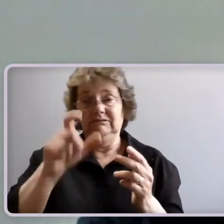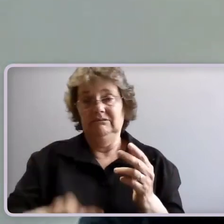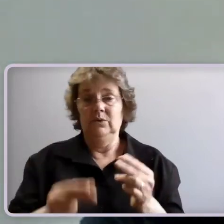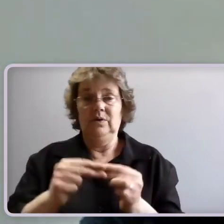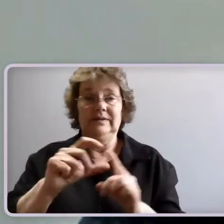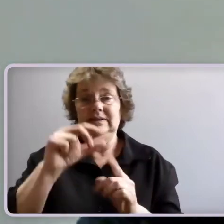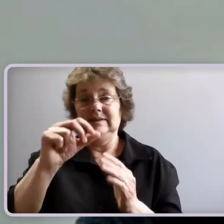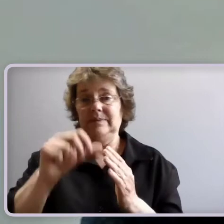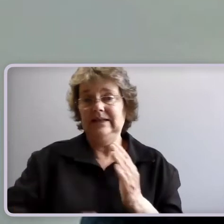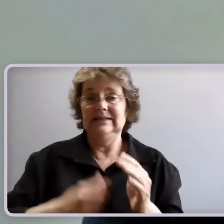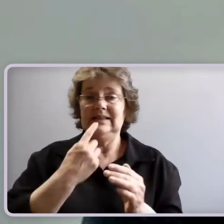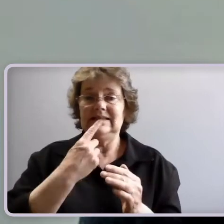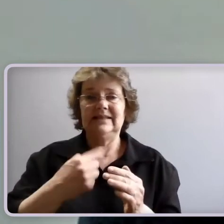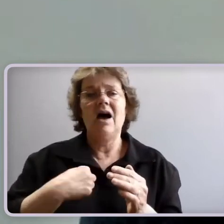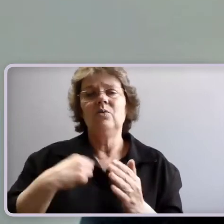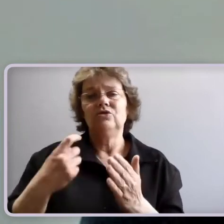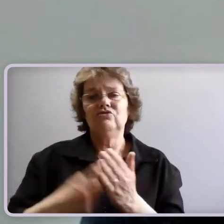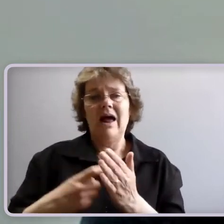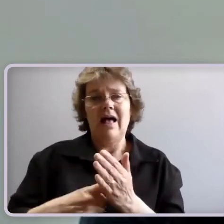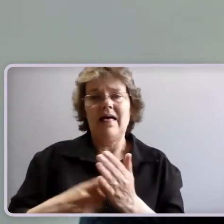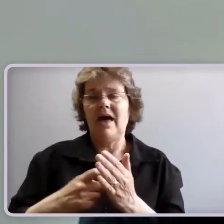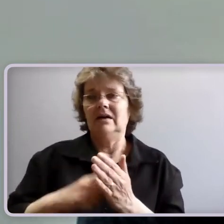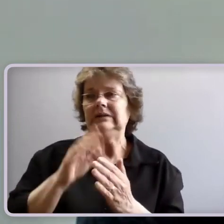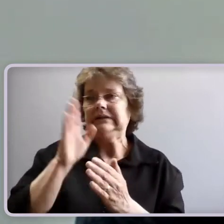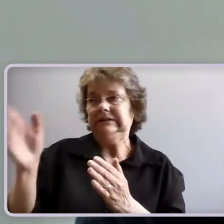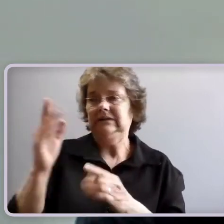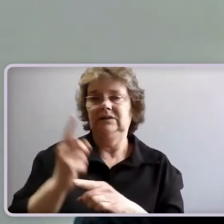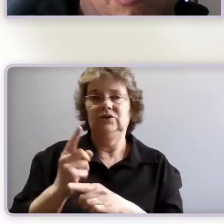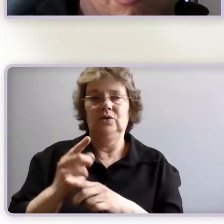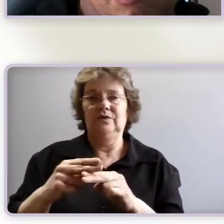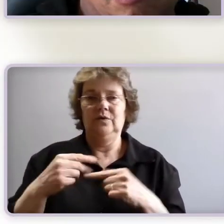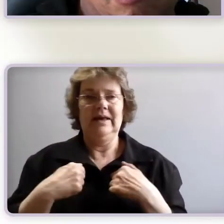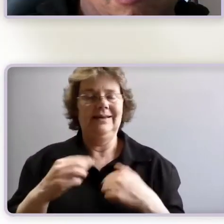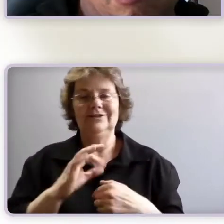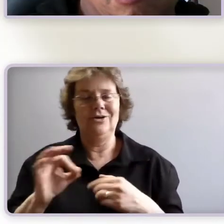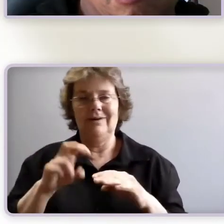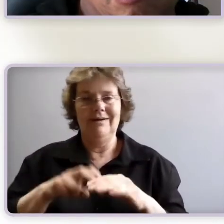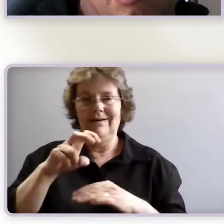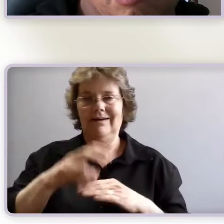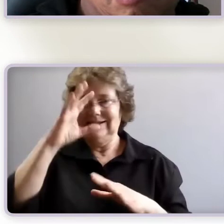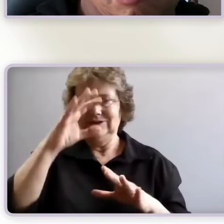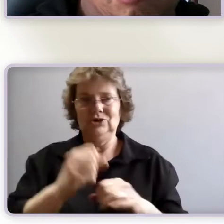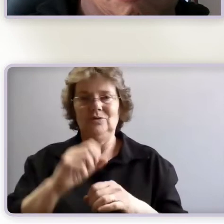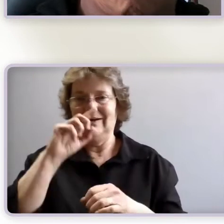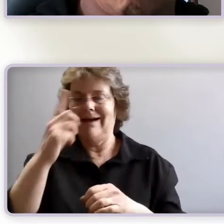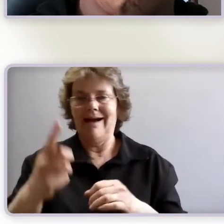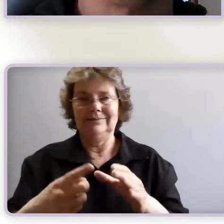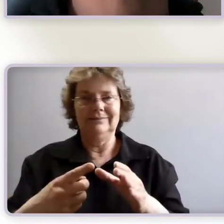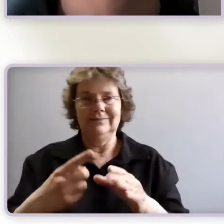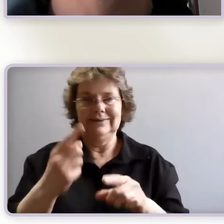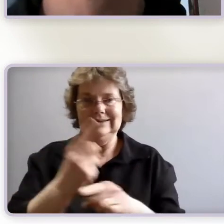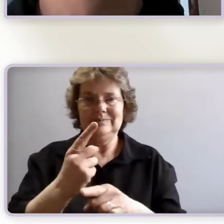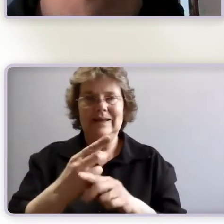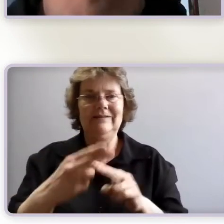their behalf, you shouldn't assume that they can't speak for themselves. And I think, those are the